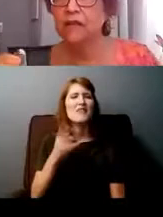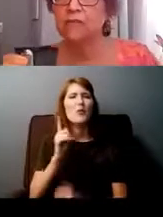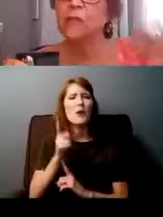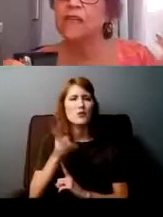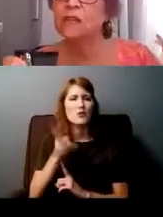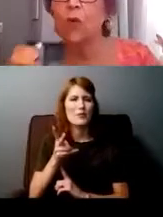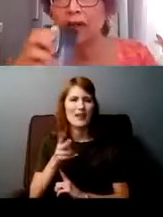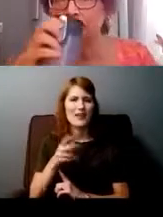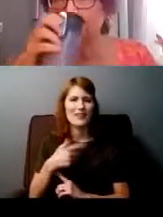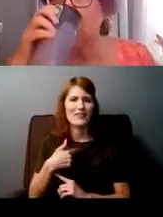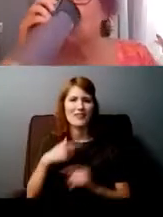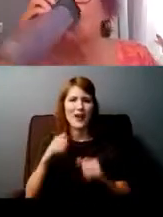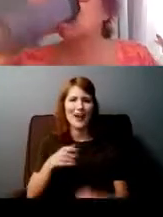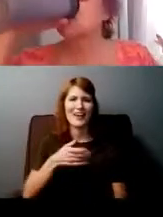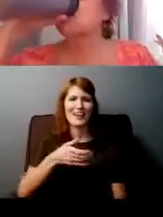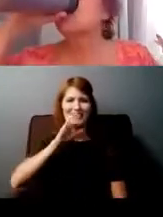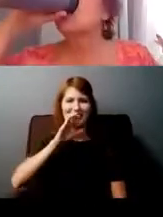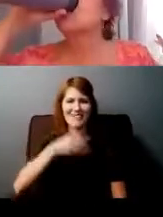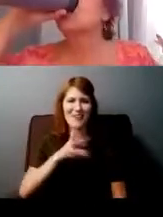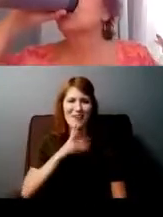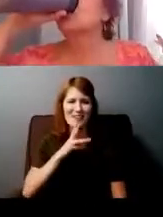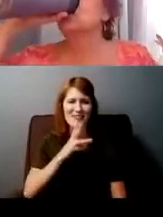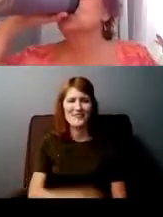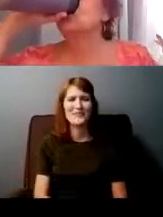chance to drink some water.